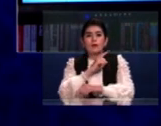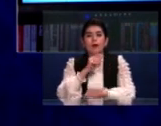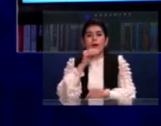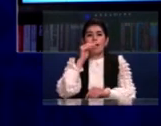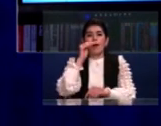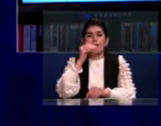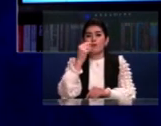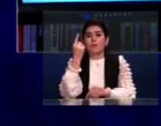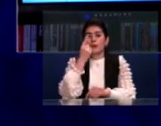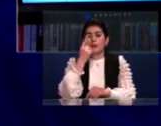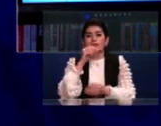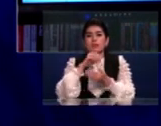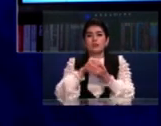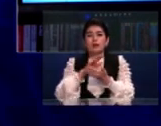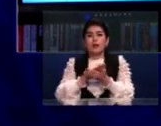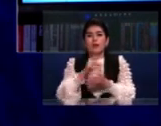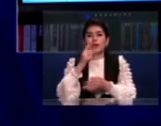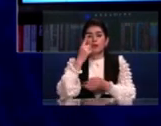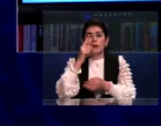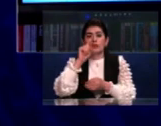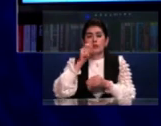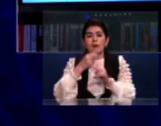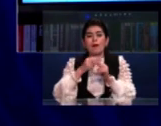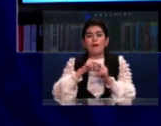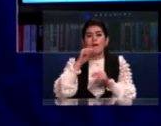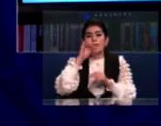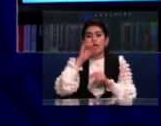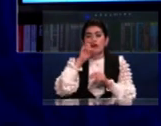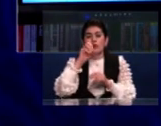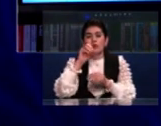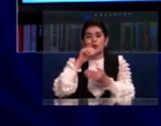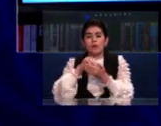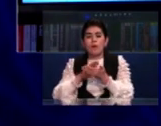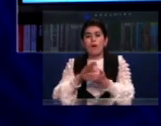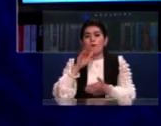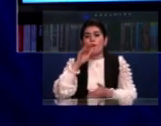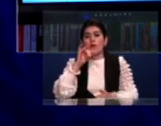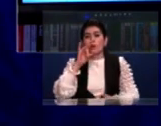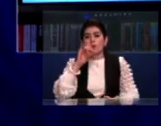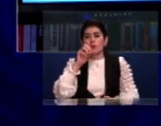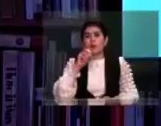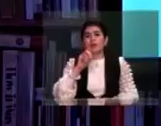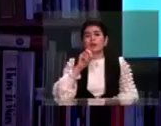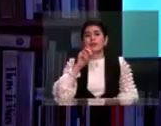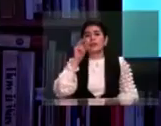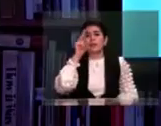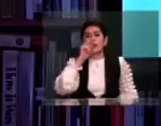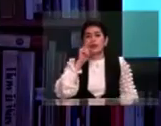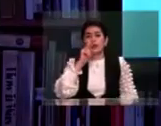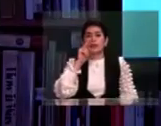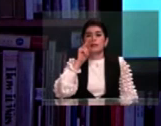F1 bilan belgilaymiz va buni bir dona foton uchun yozilgan formulasi, ya'ni delta